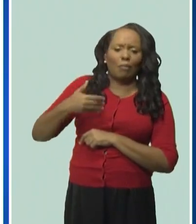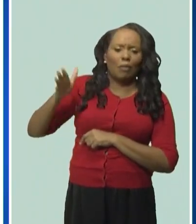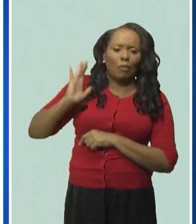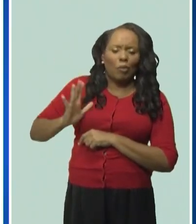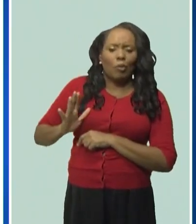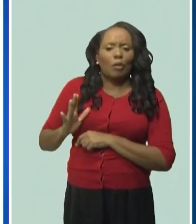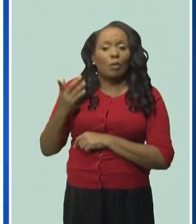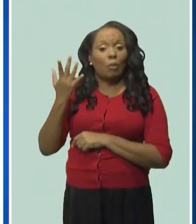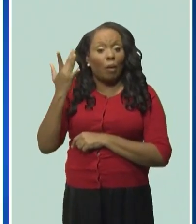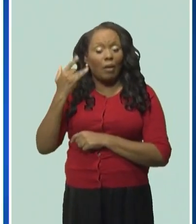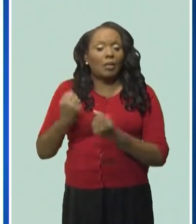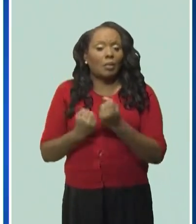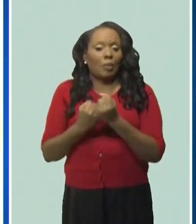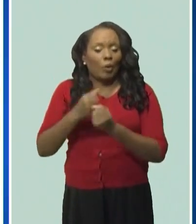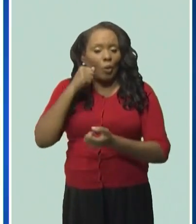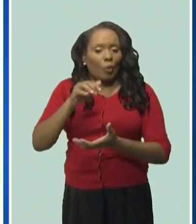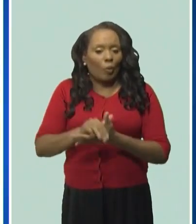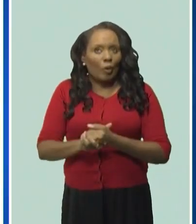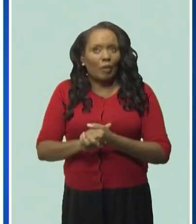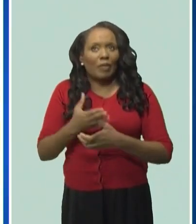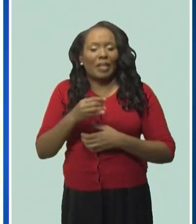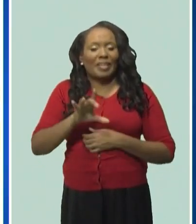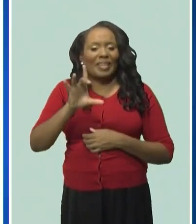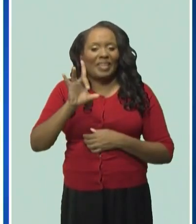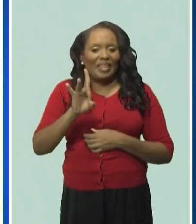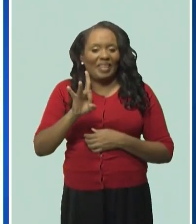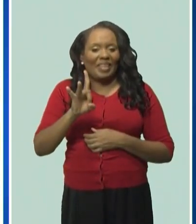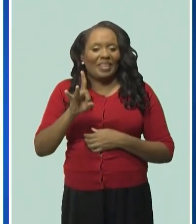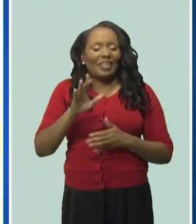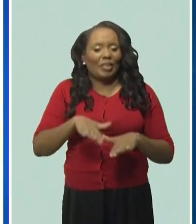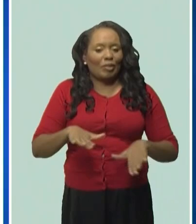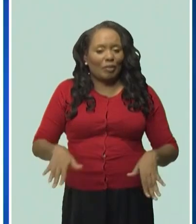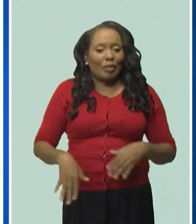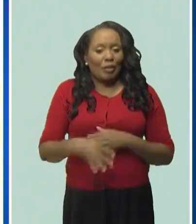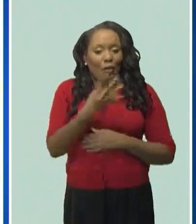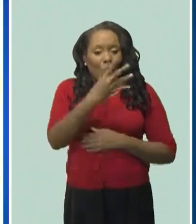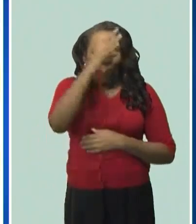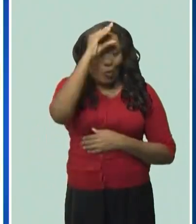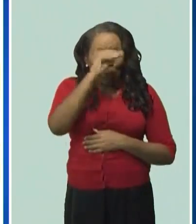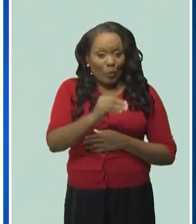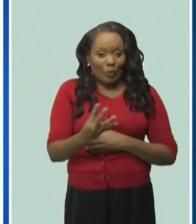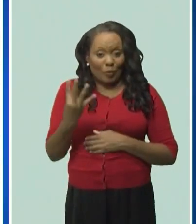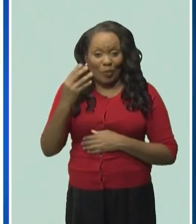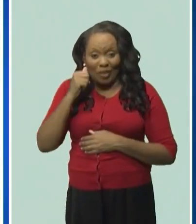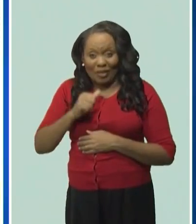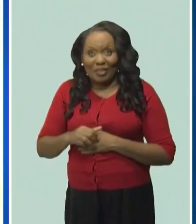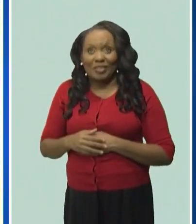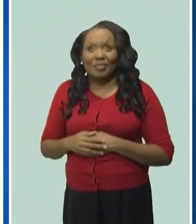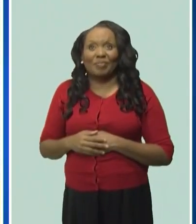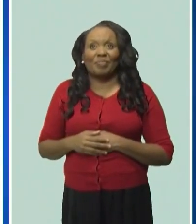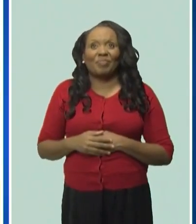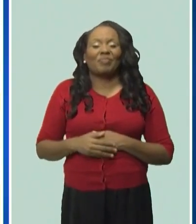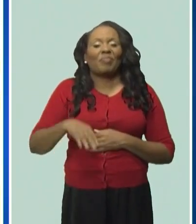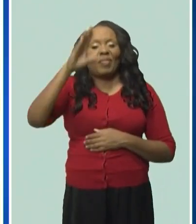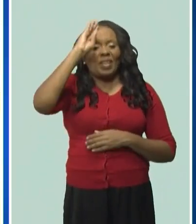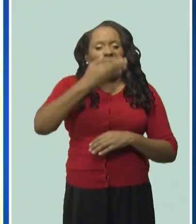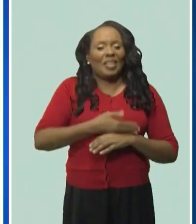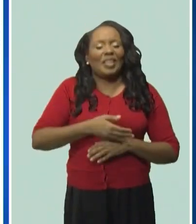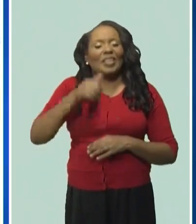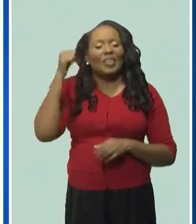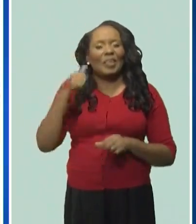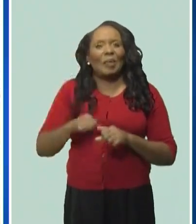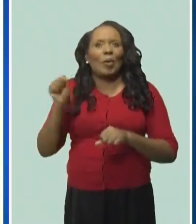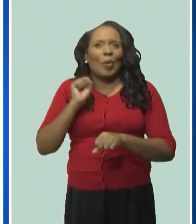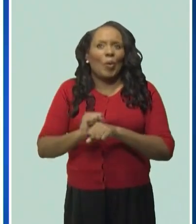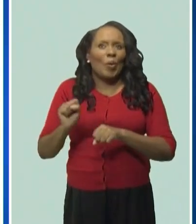his wife and 8 children, 4 boys and 4 girls. No stranger to hard work, his son Clayton recalls Mr. Springer